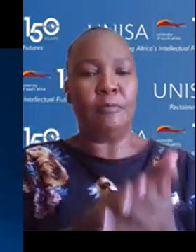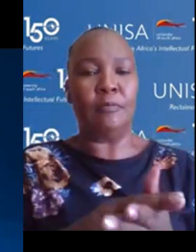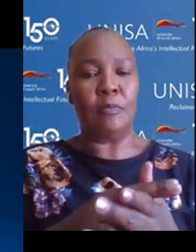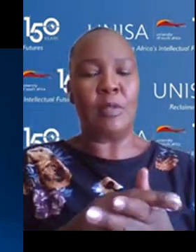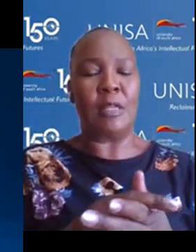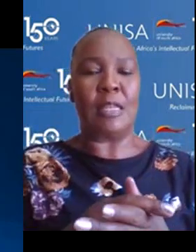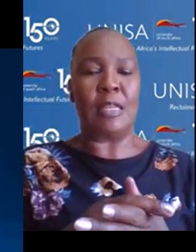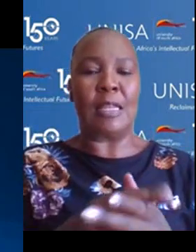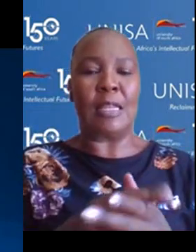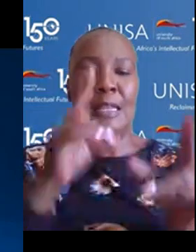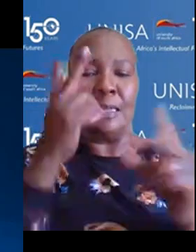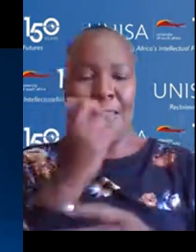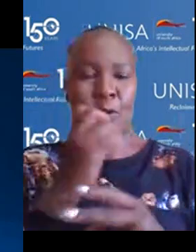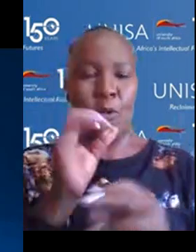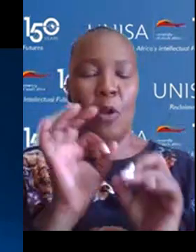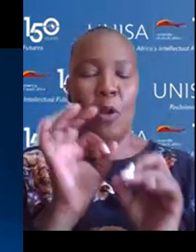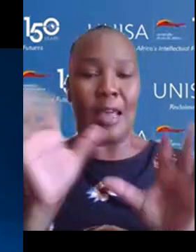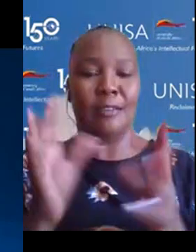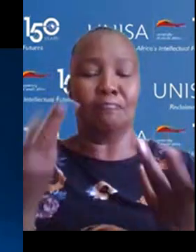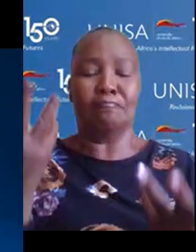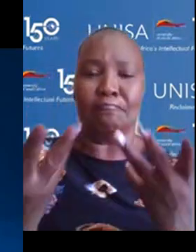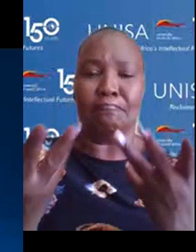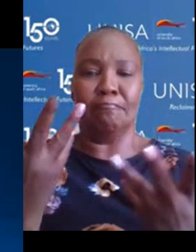dark mode.